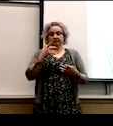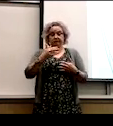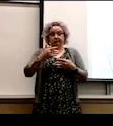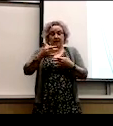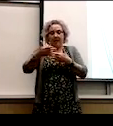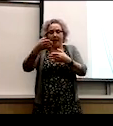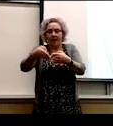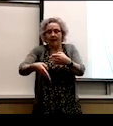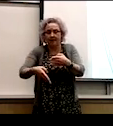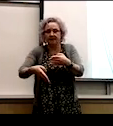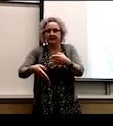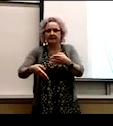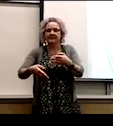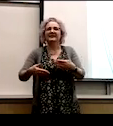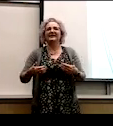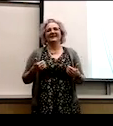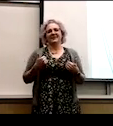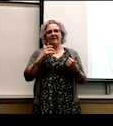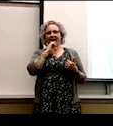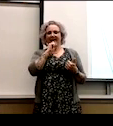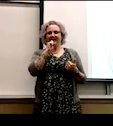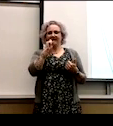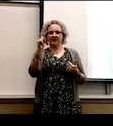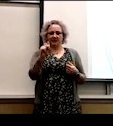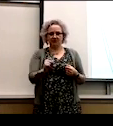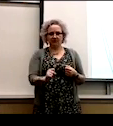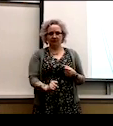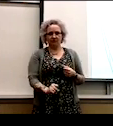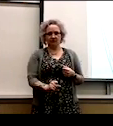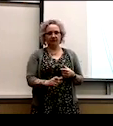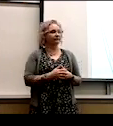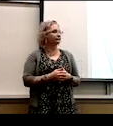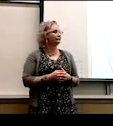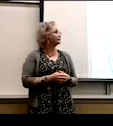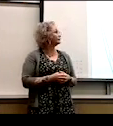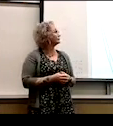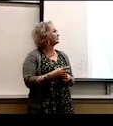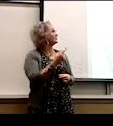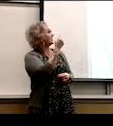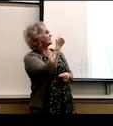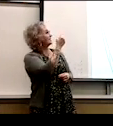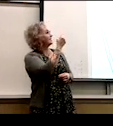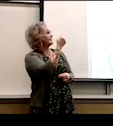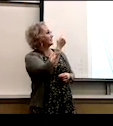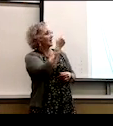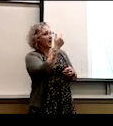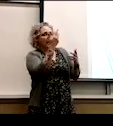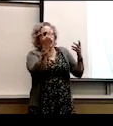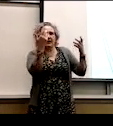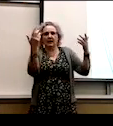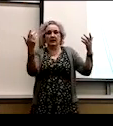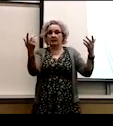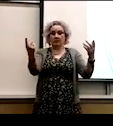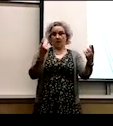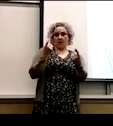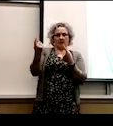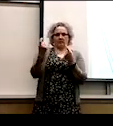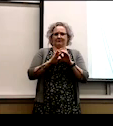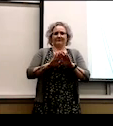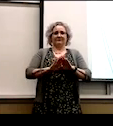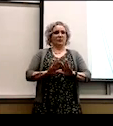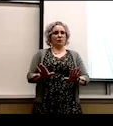Okay, another gene, this S100 gene. Don't ask me any questions about it. All I know is the abstract I read and scanned the